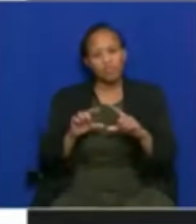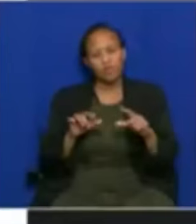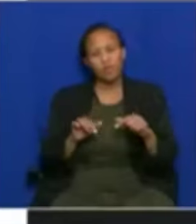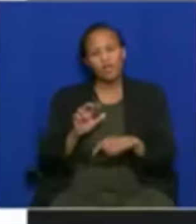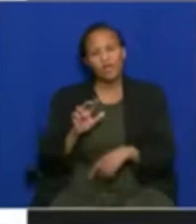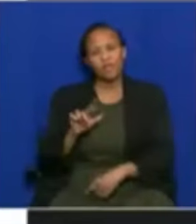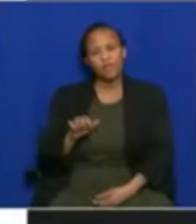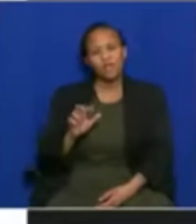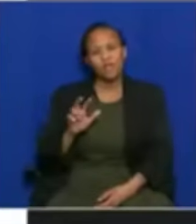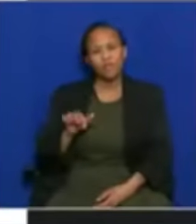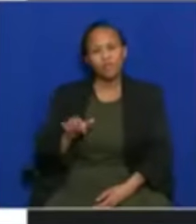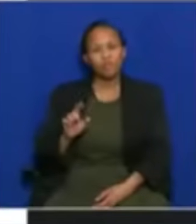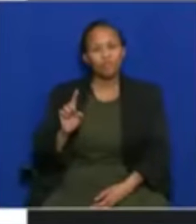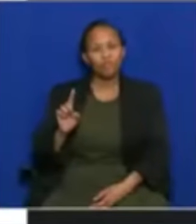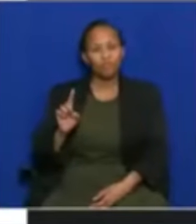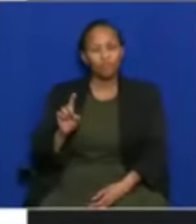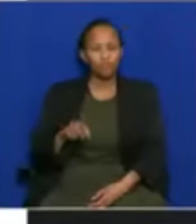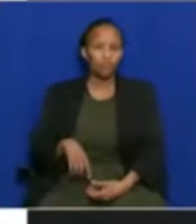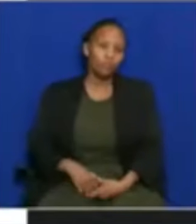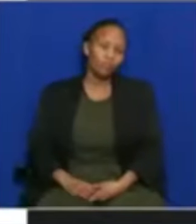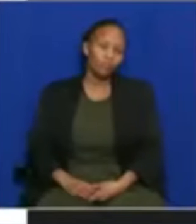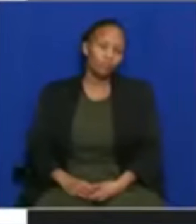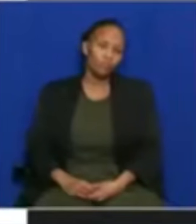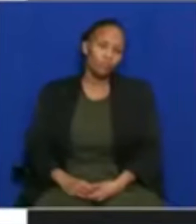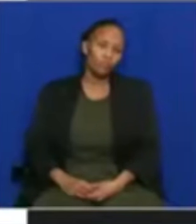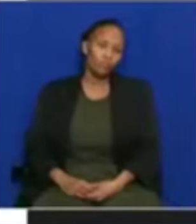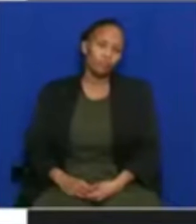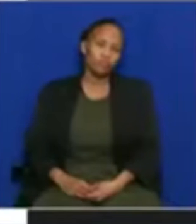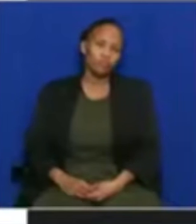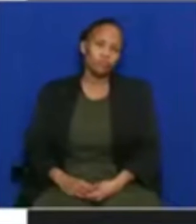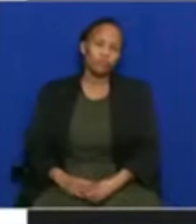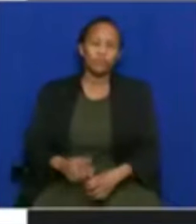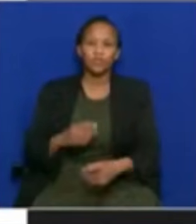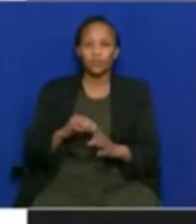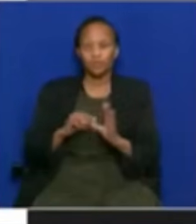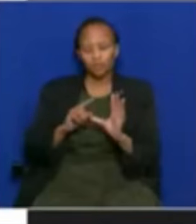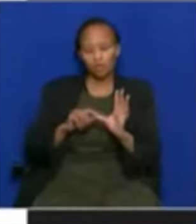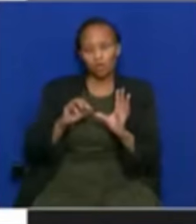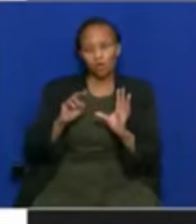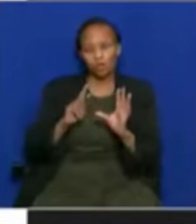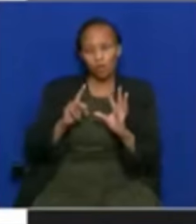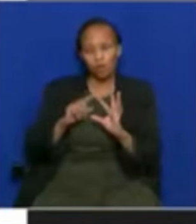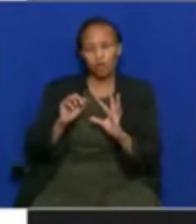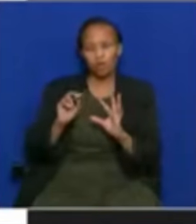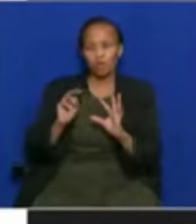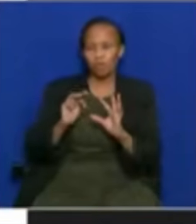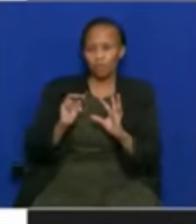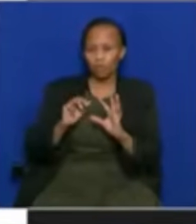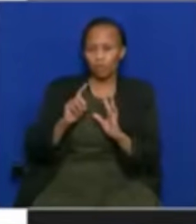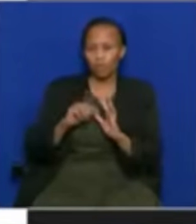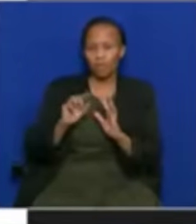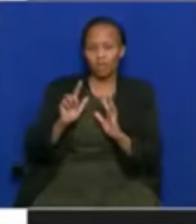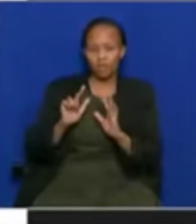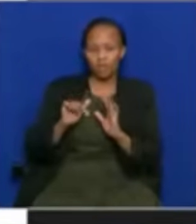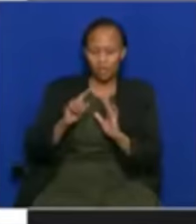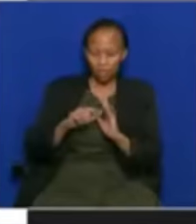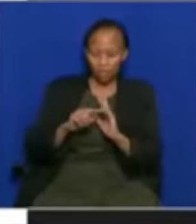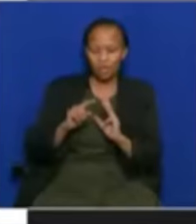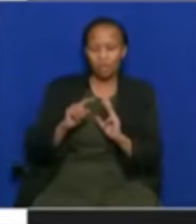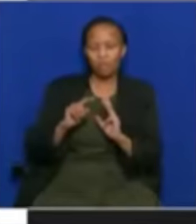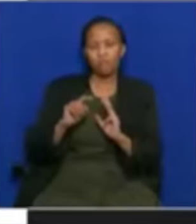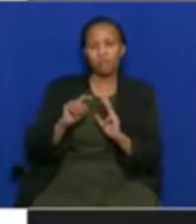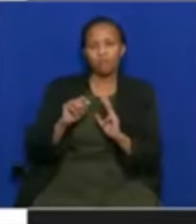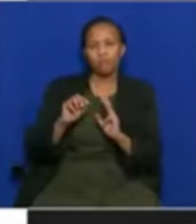8.8.1, which states Kumalo Madondo Lushabale Lakalaka and Gabela shortlisted 5 candidates. That's the panel shortlisting